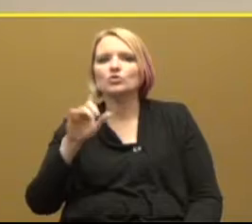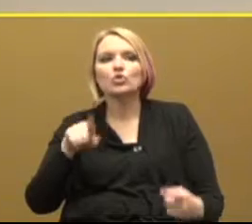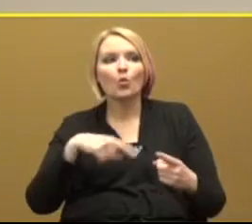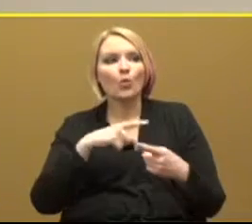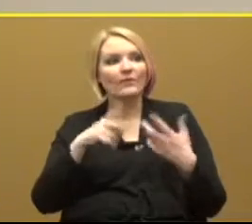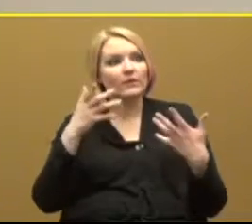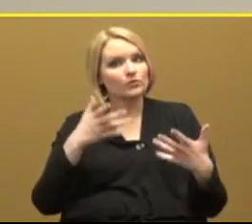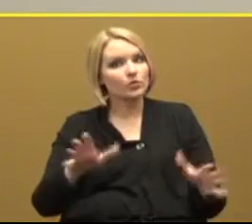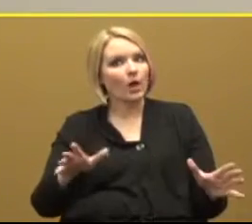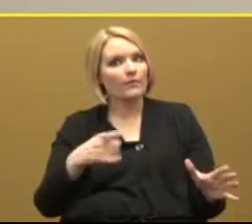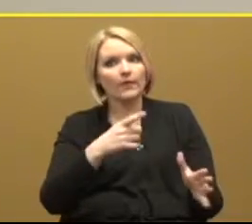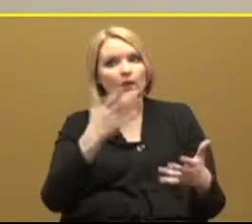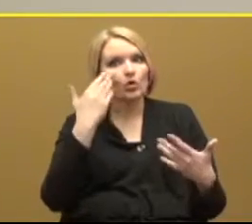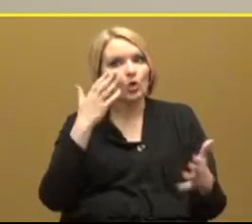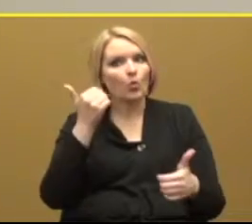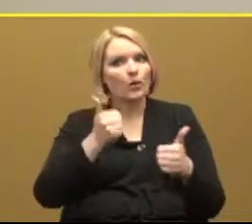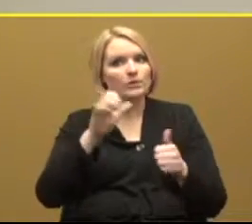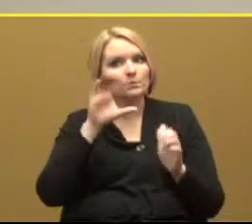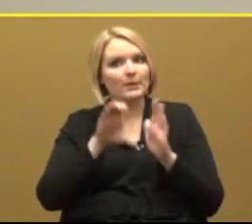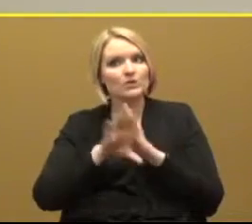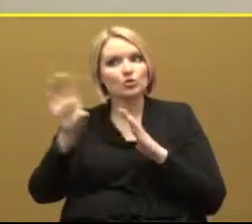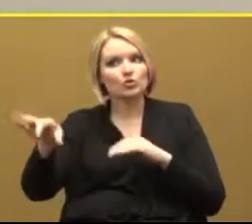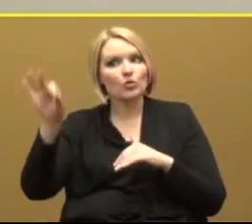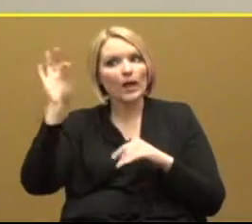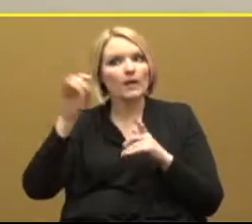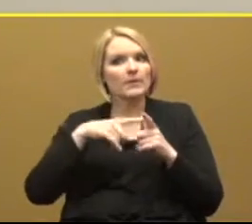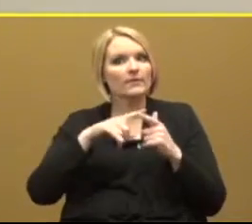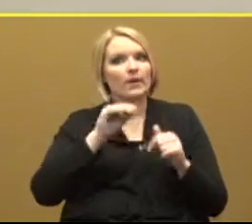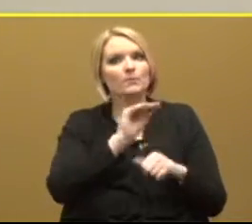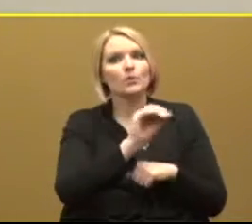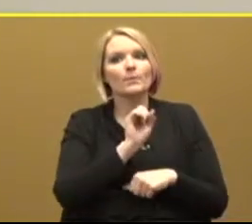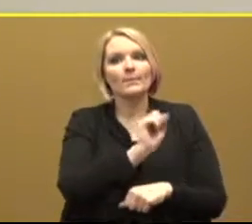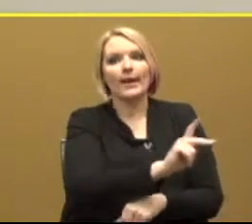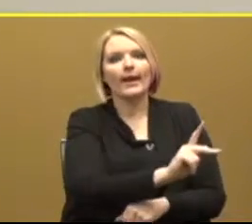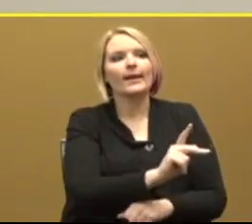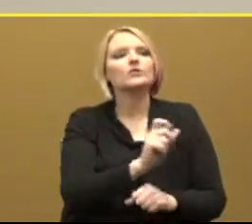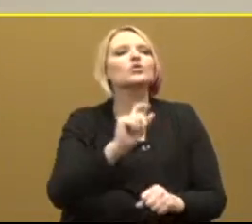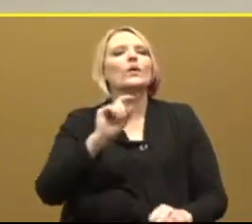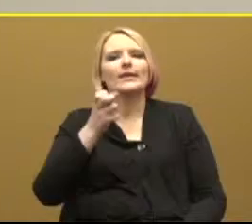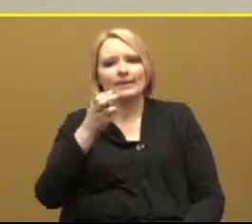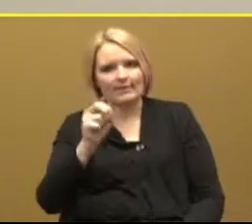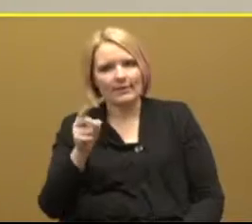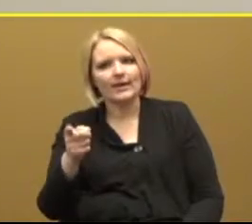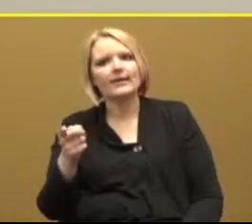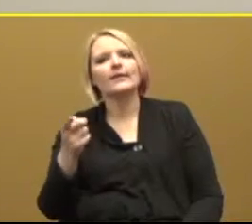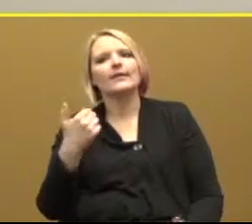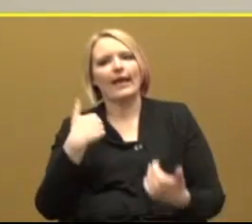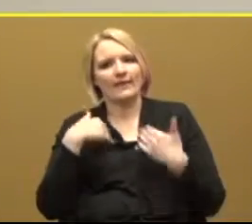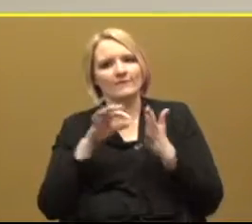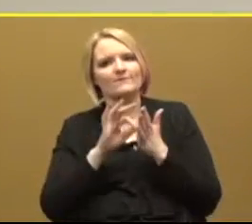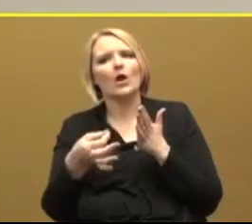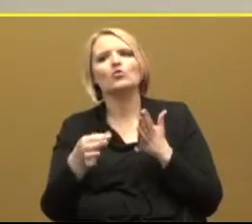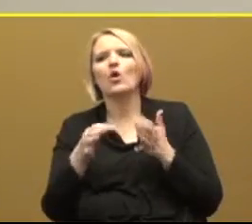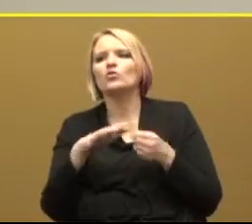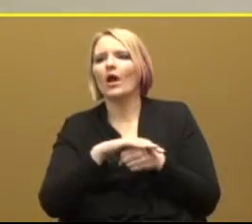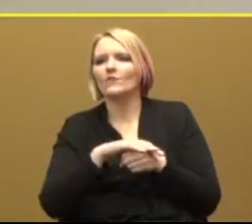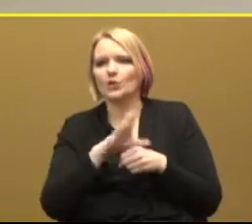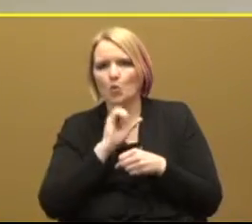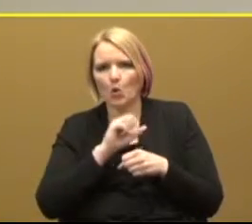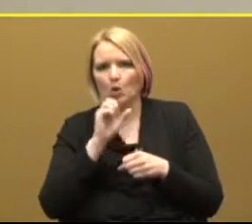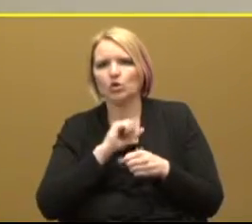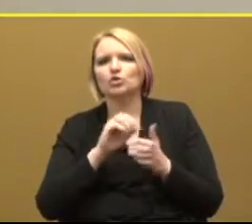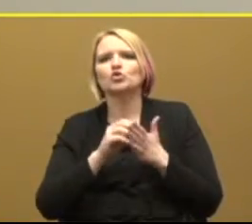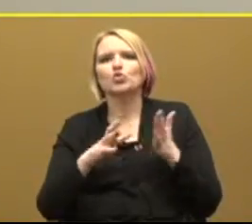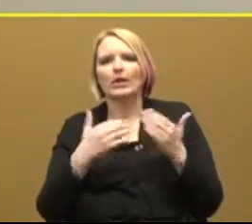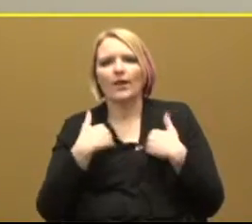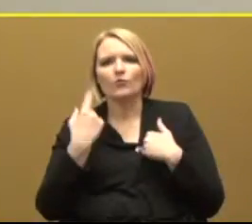they're done, they don't know which picture to grab to go put back in the finished thing. So Ethan has one that's covered in orange. The student has one